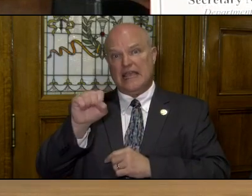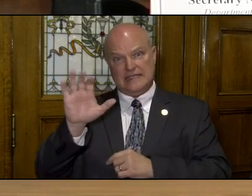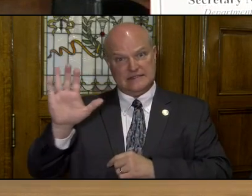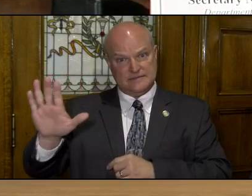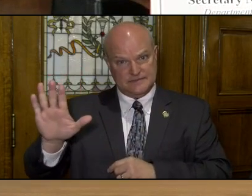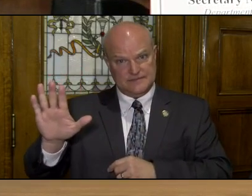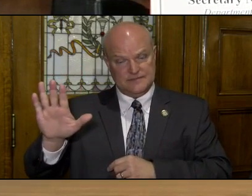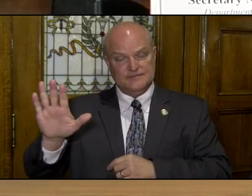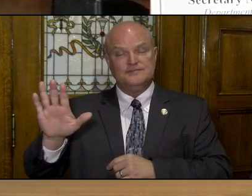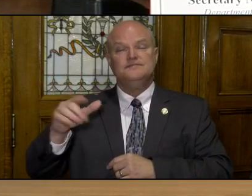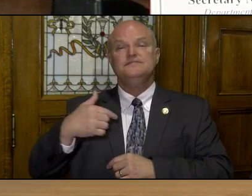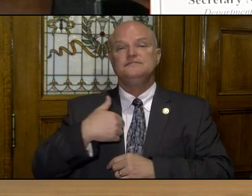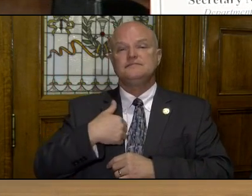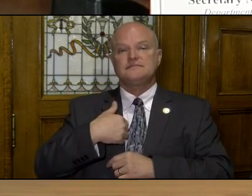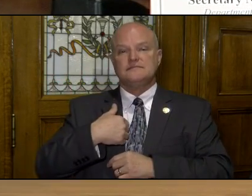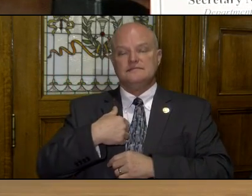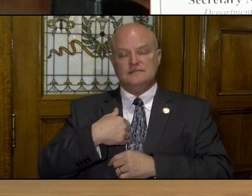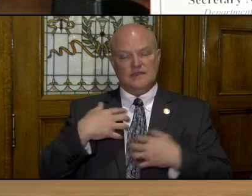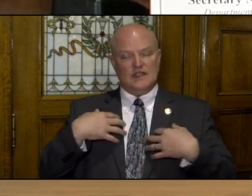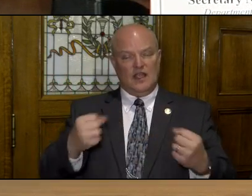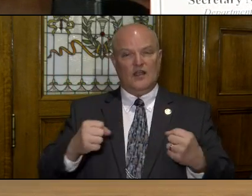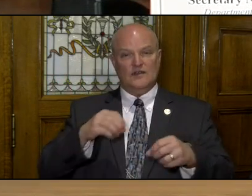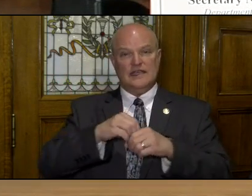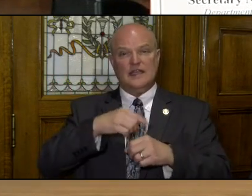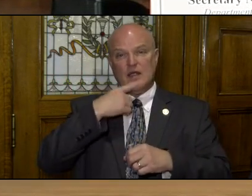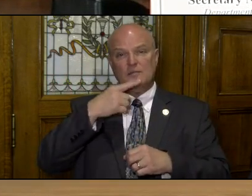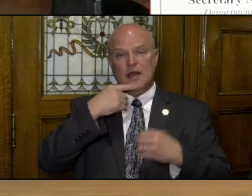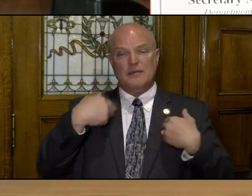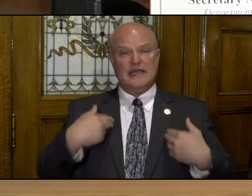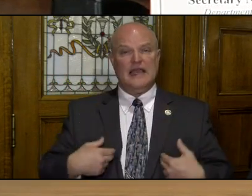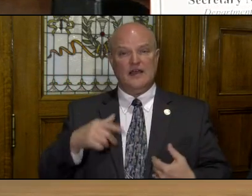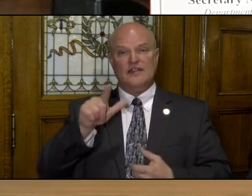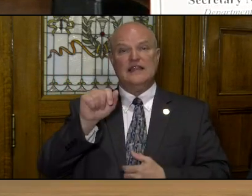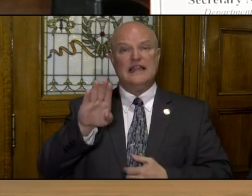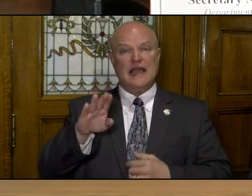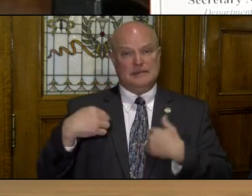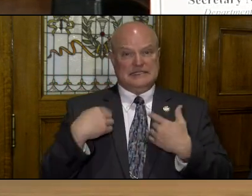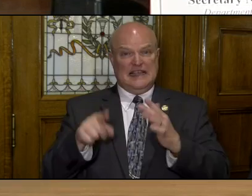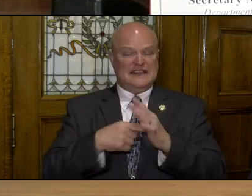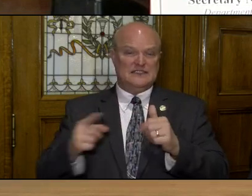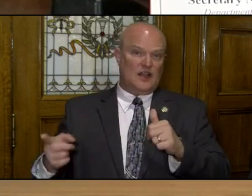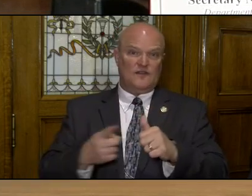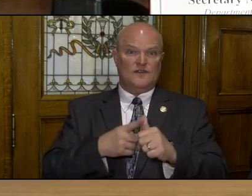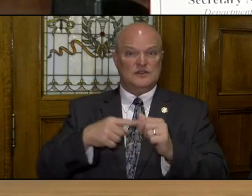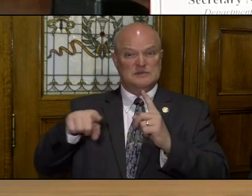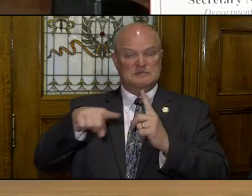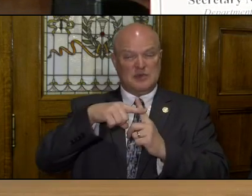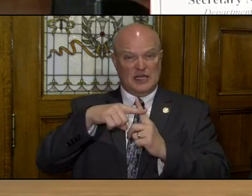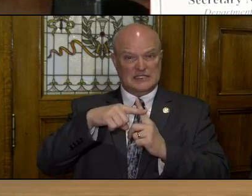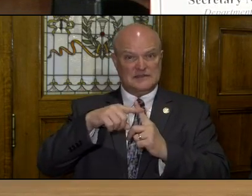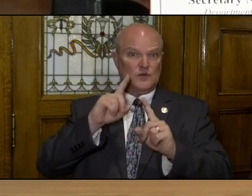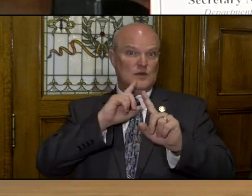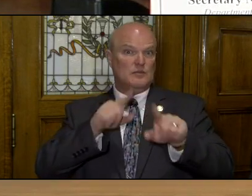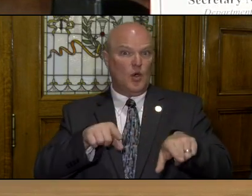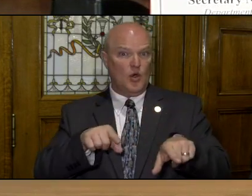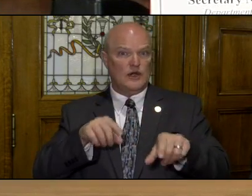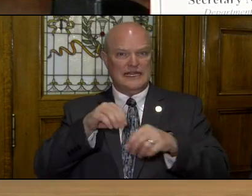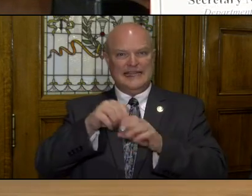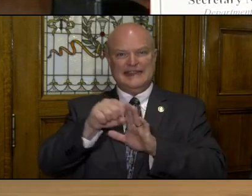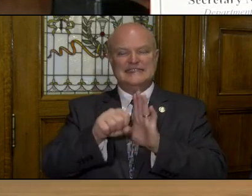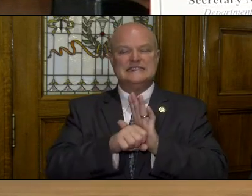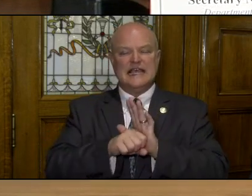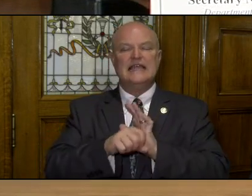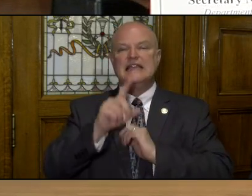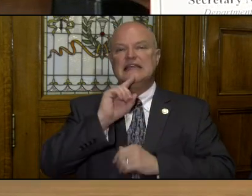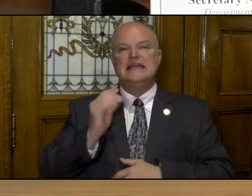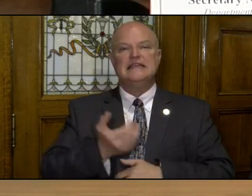positive. I have utmost confidence in our public health lab. Since this is our first positive report in the state,